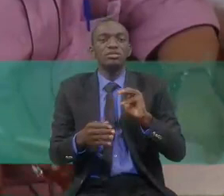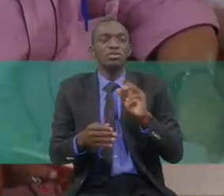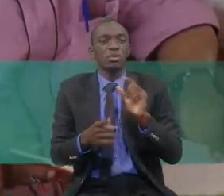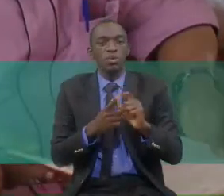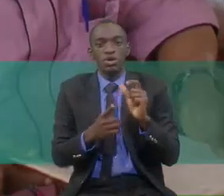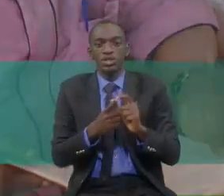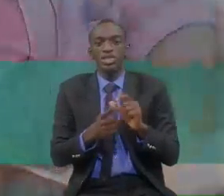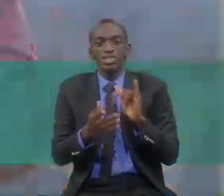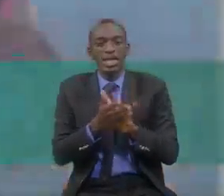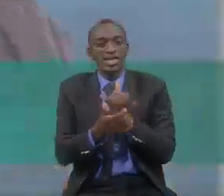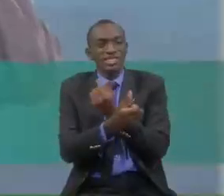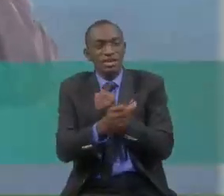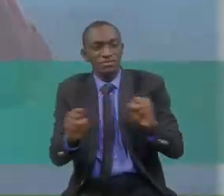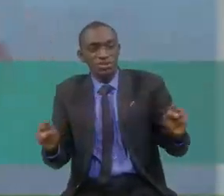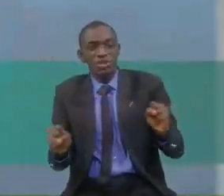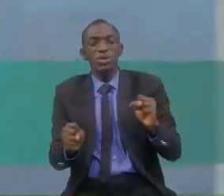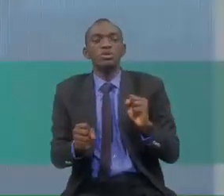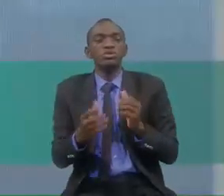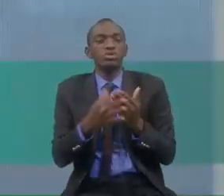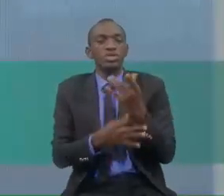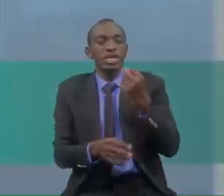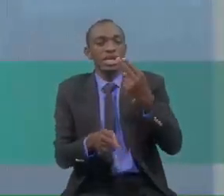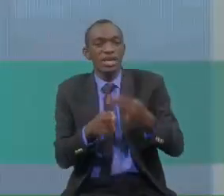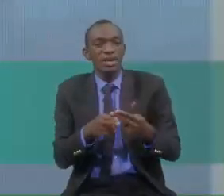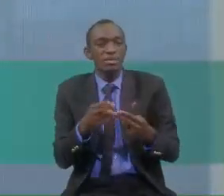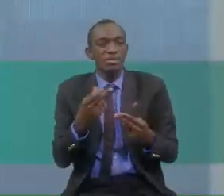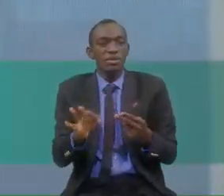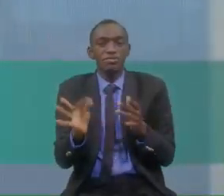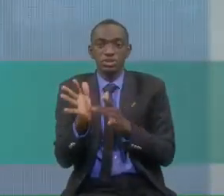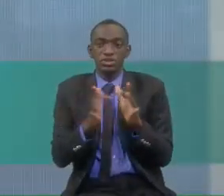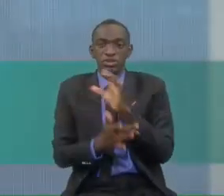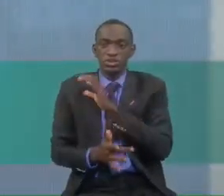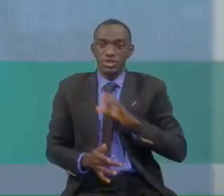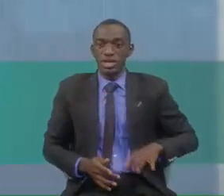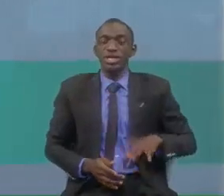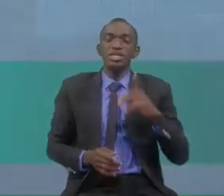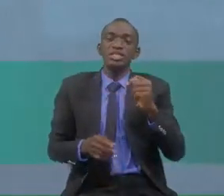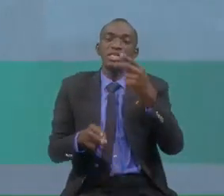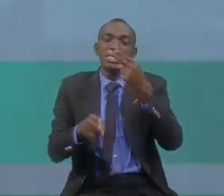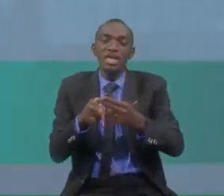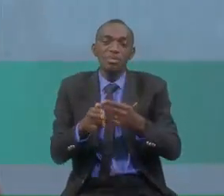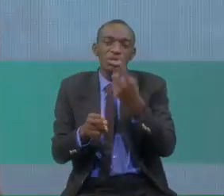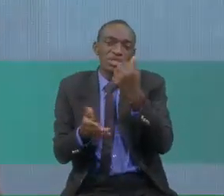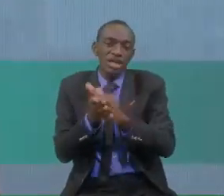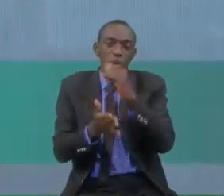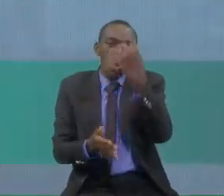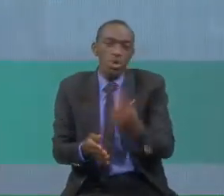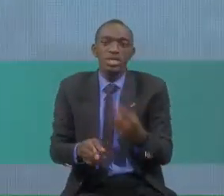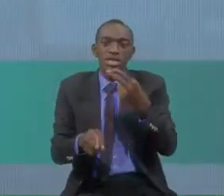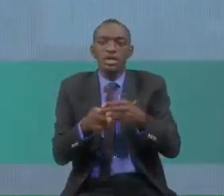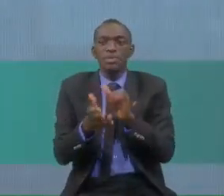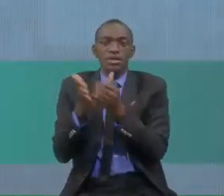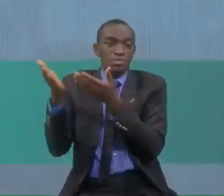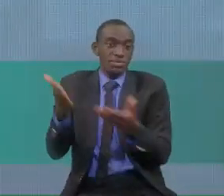of Jesus Christ, the only name that brings salvation, for there is no other name